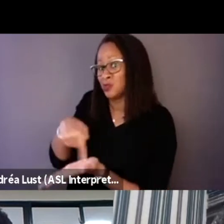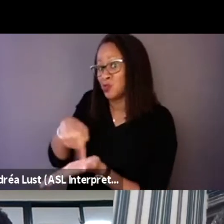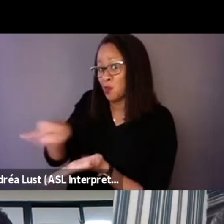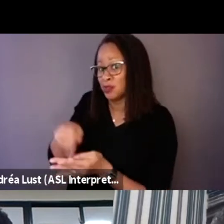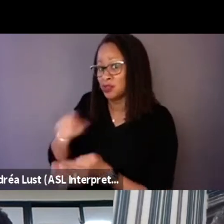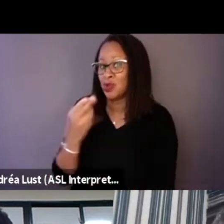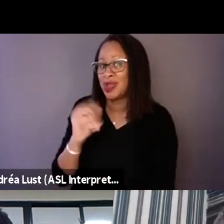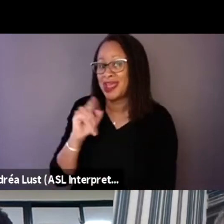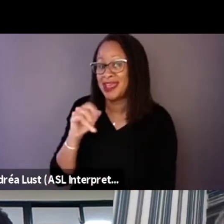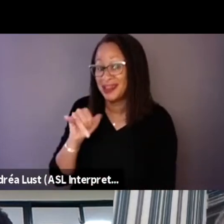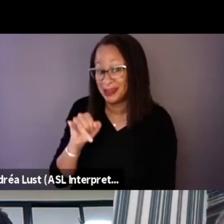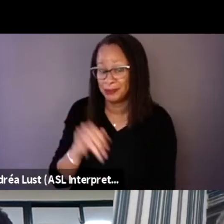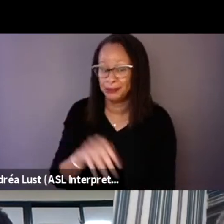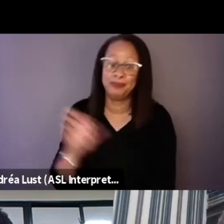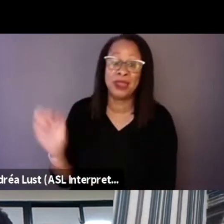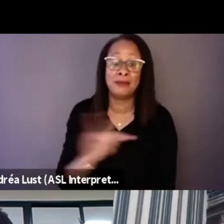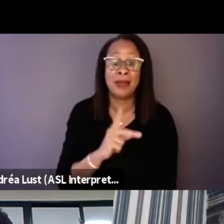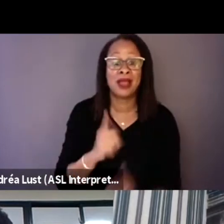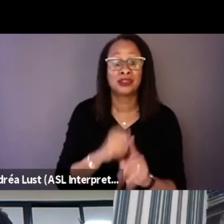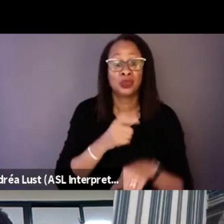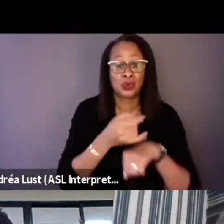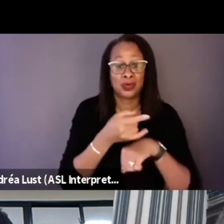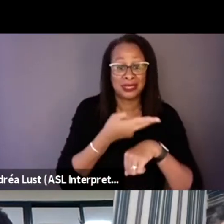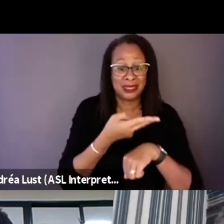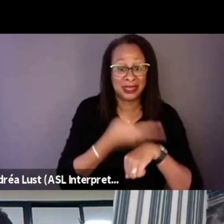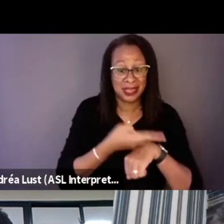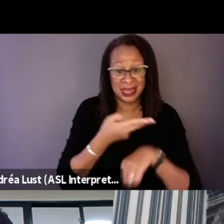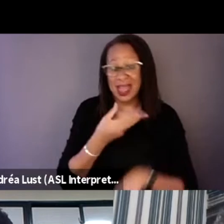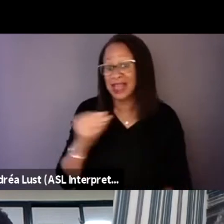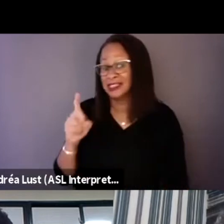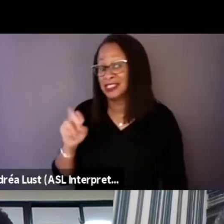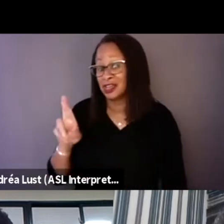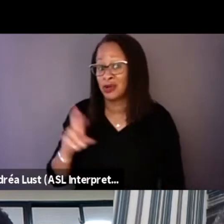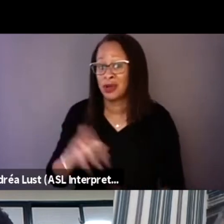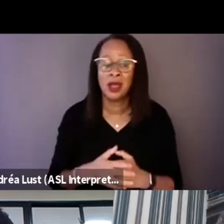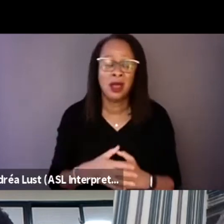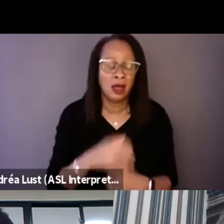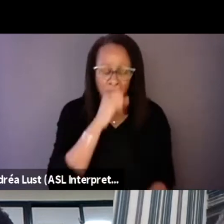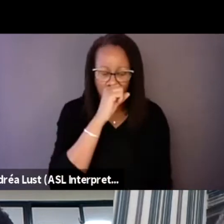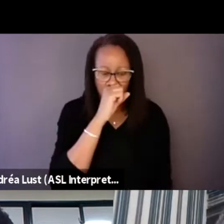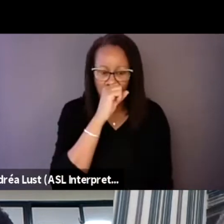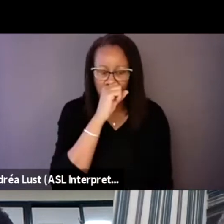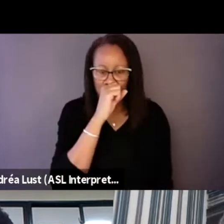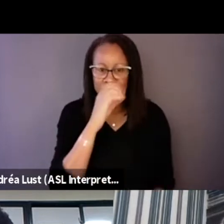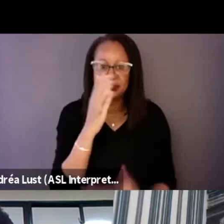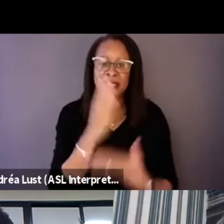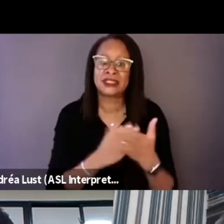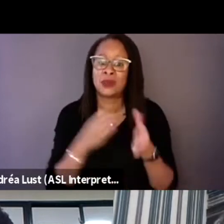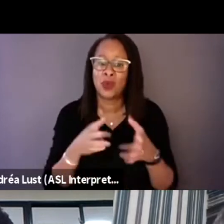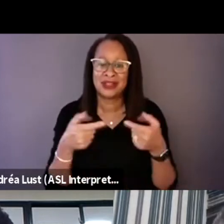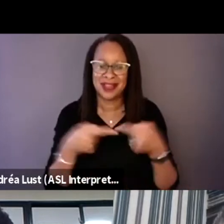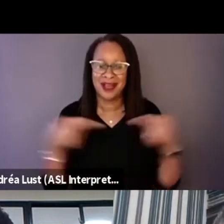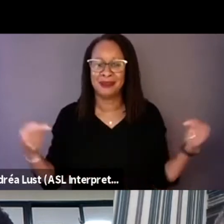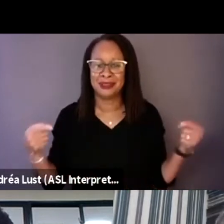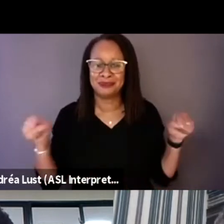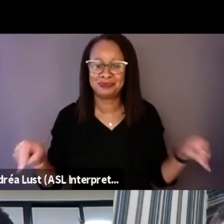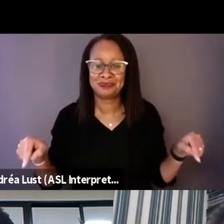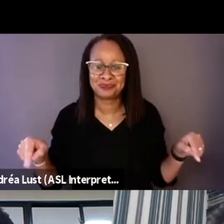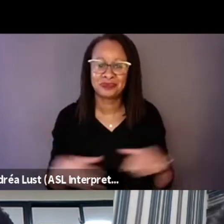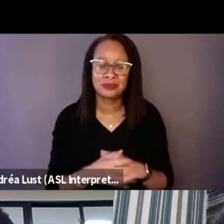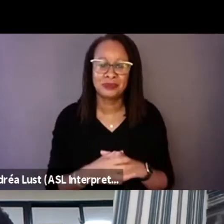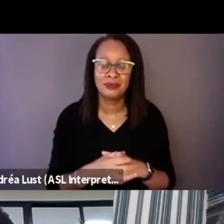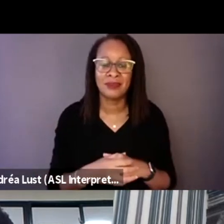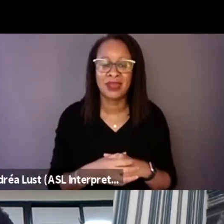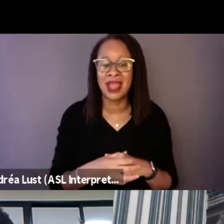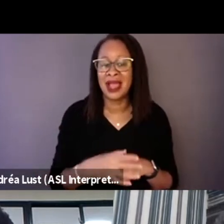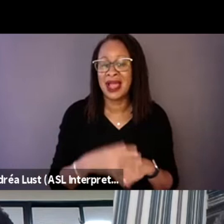and Haiti. So in some ways, they're opposite sides of the same coin of white supremacy, Haiti being the face